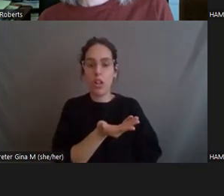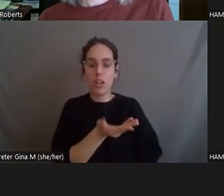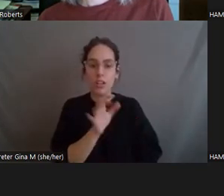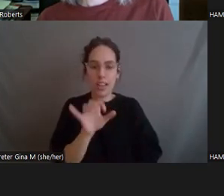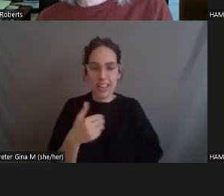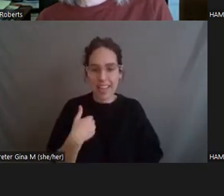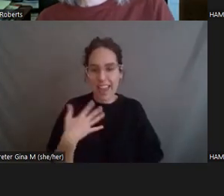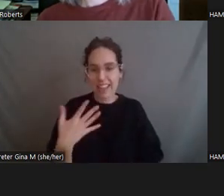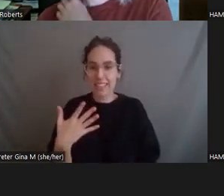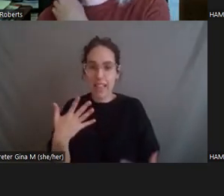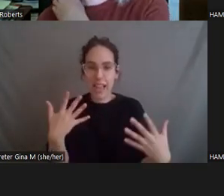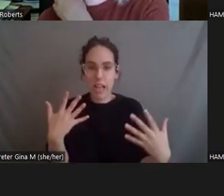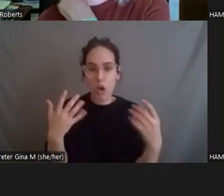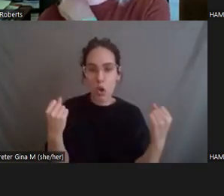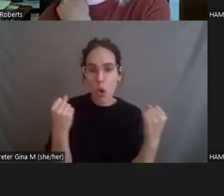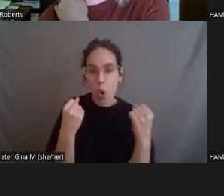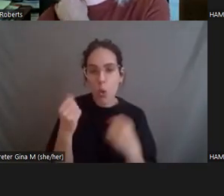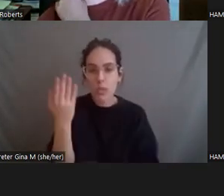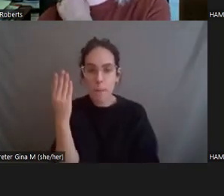as well. So I love that one as well.